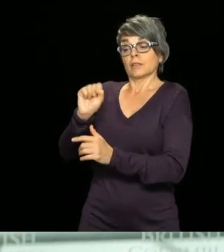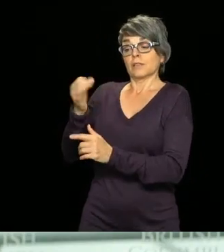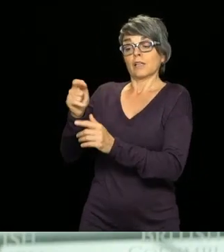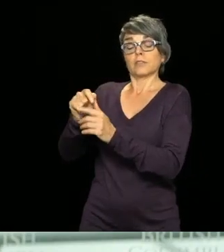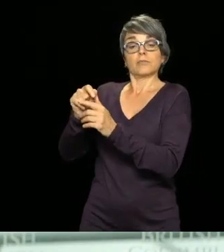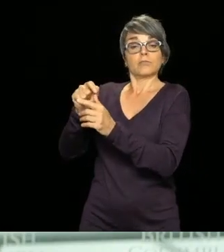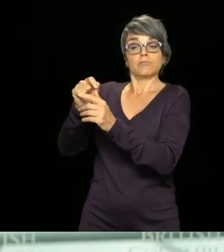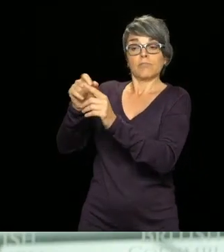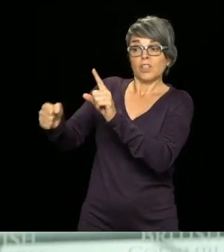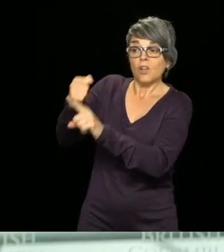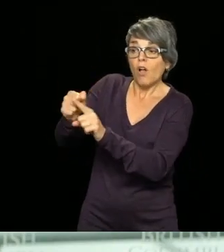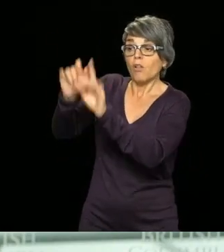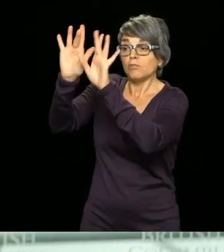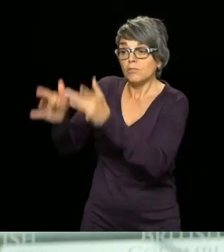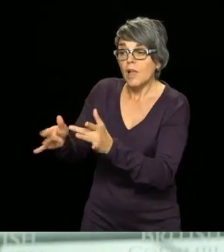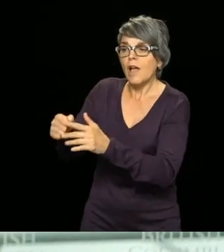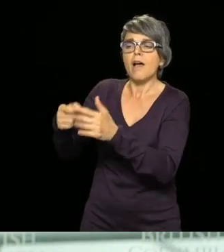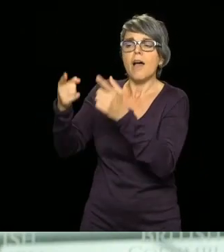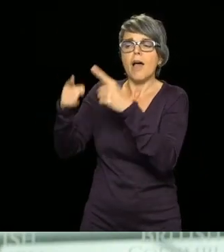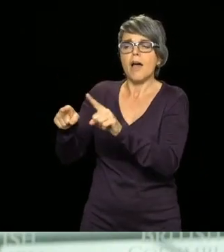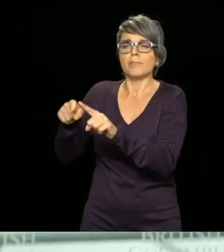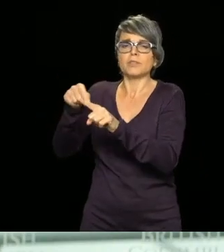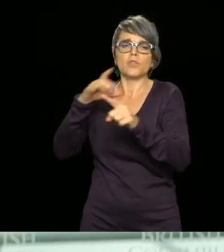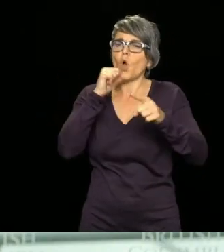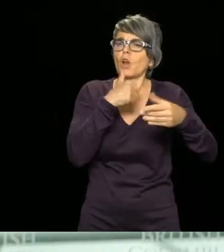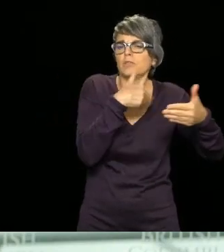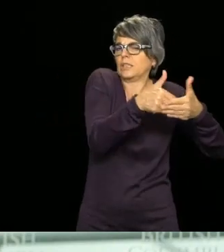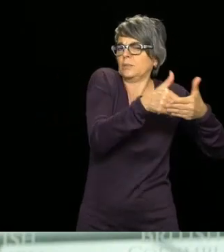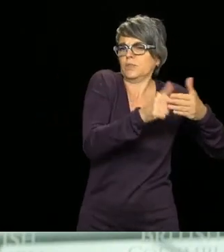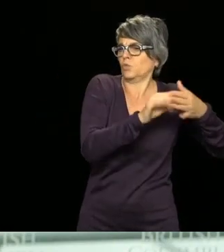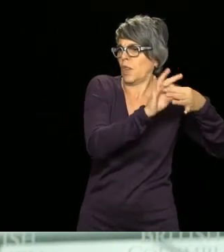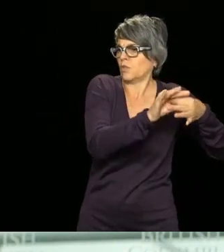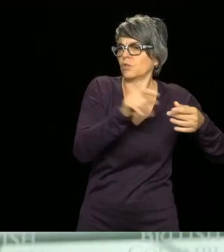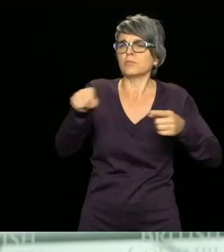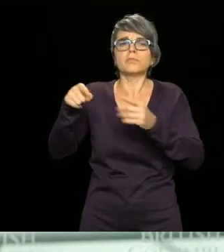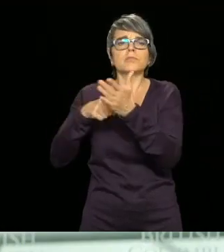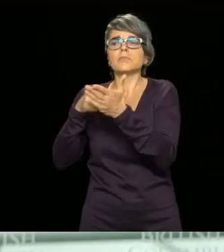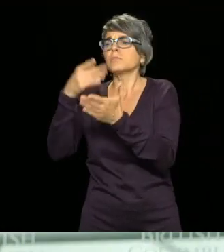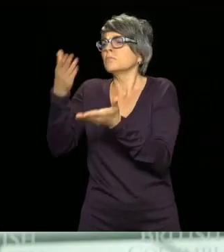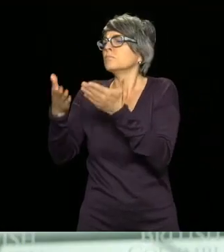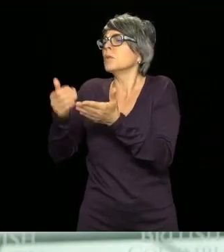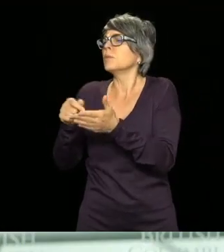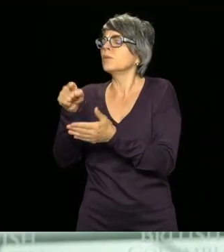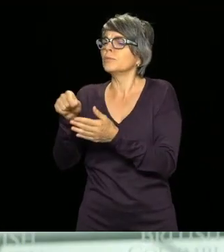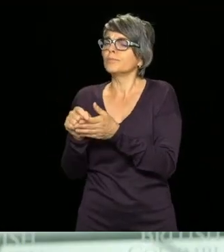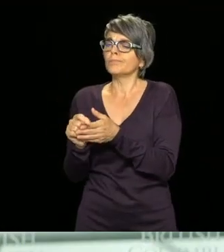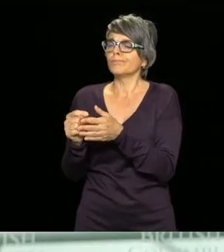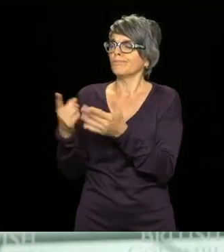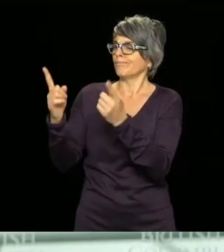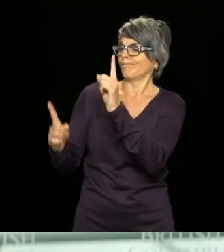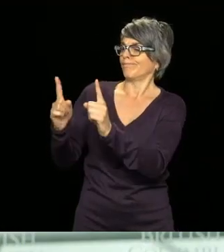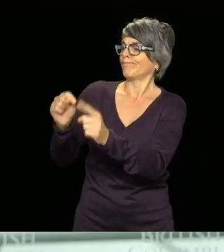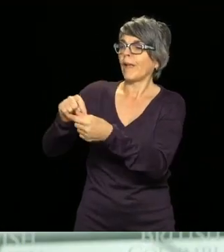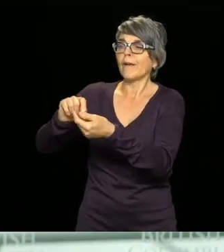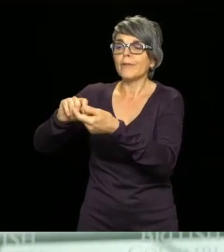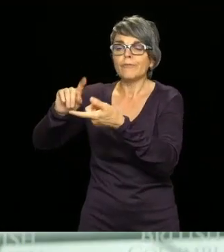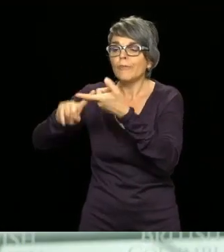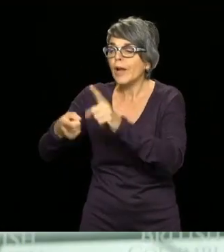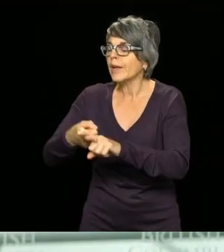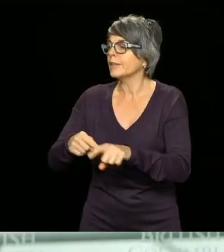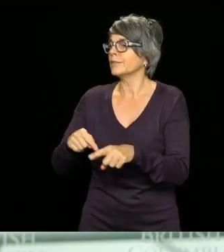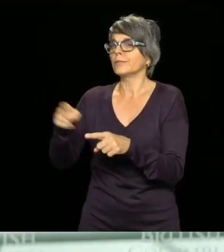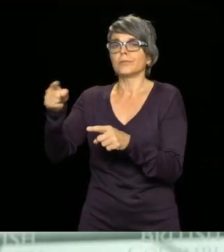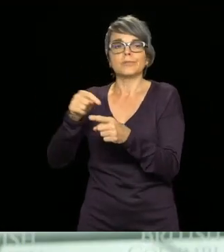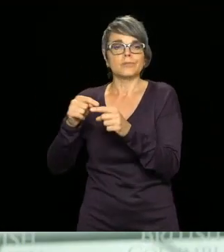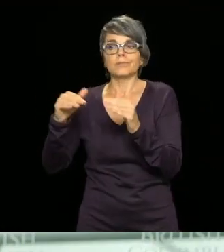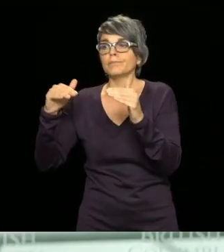who have some acquaintanceship. It doesn't have to be in an intimate relationship. It could be the friend of somebody. It could be a coworker. It could be somebody that you